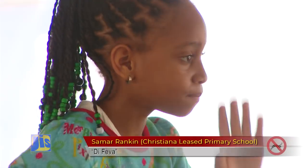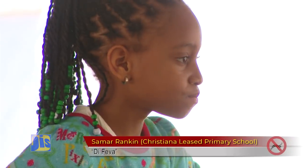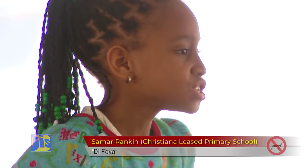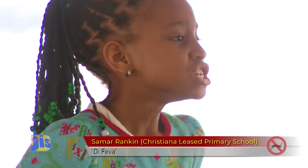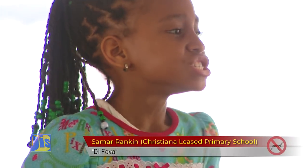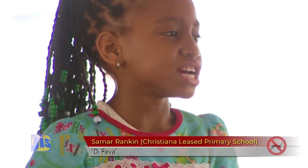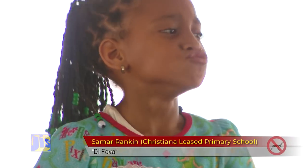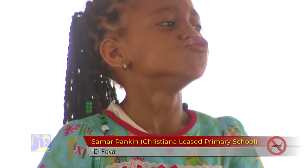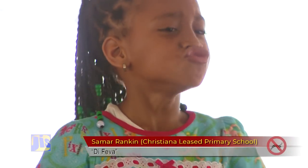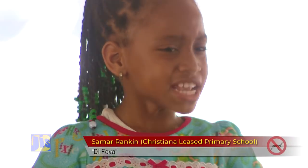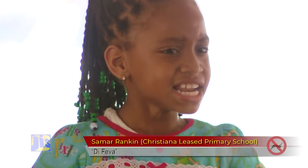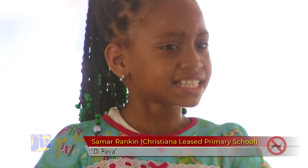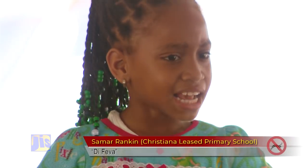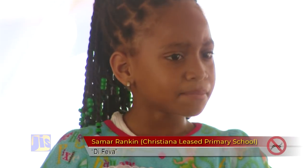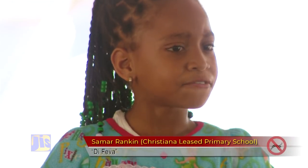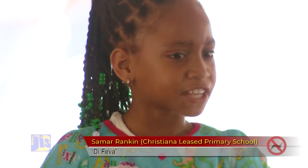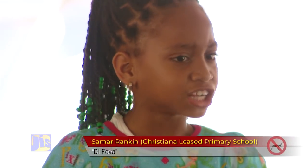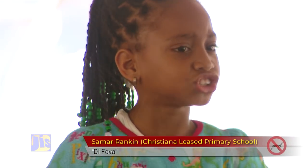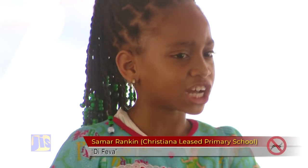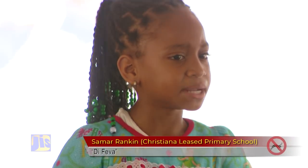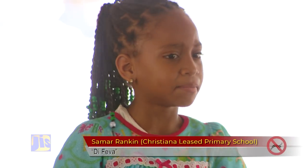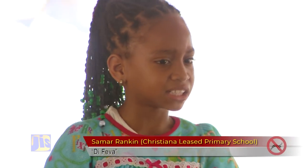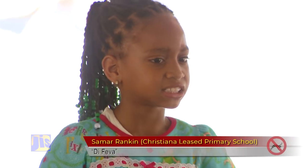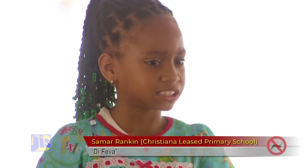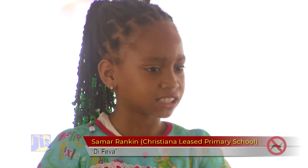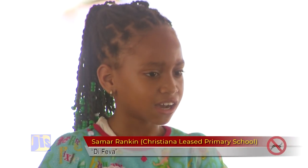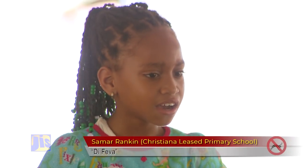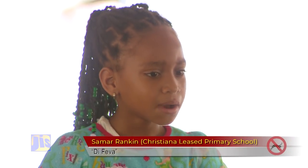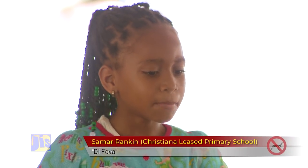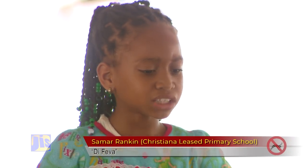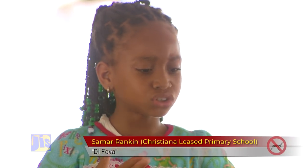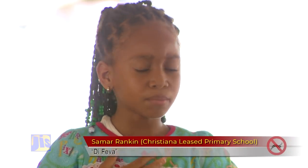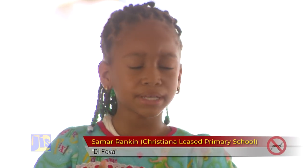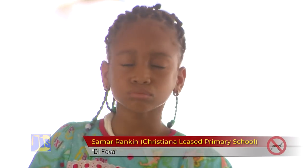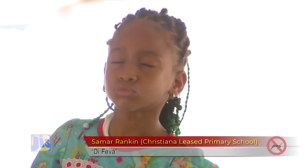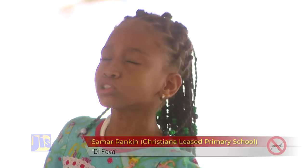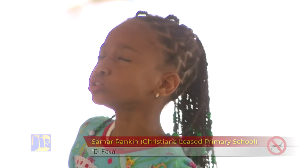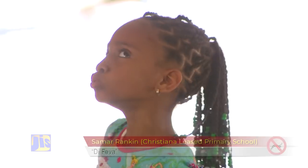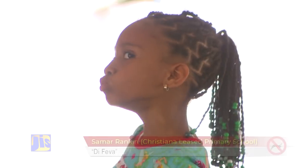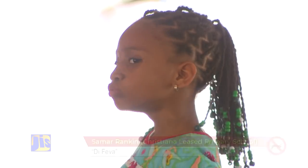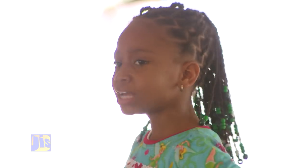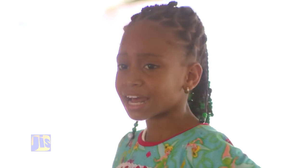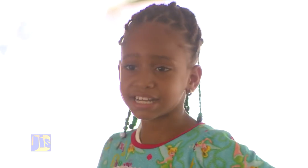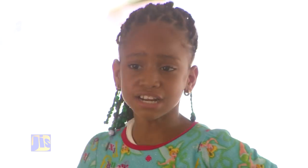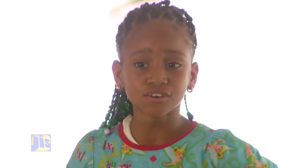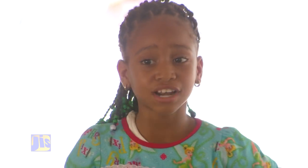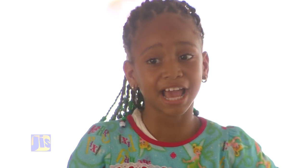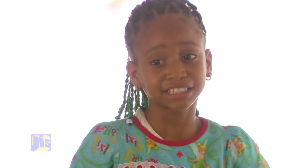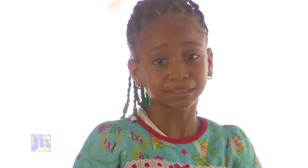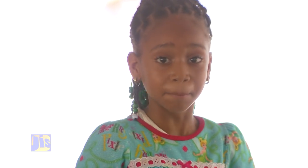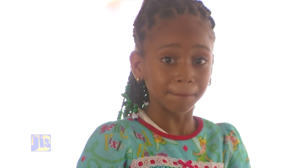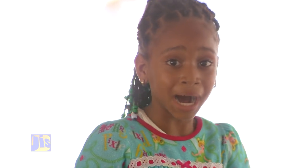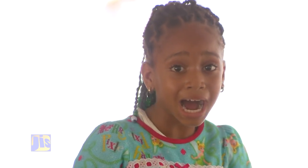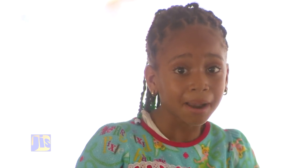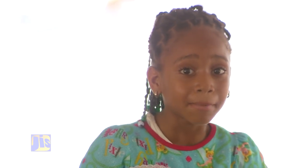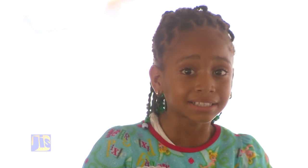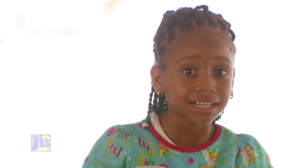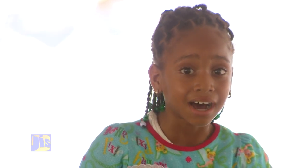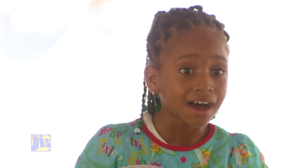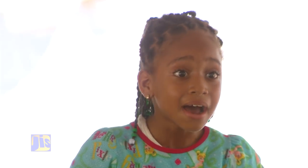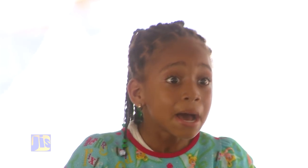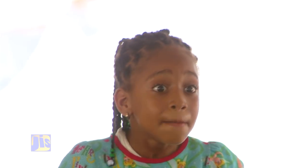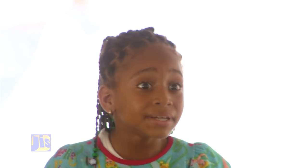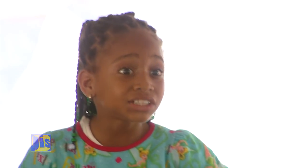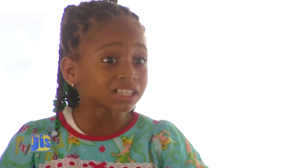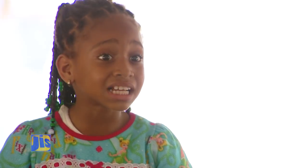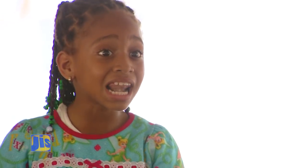me. They really tend to get to the mosquito. But to me, that did look like small